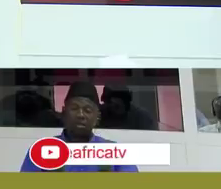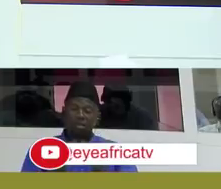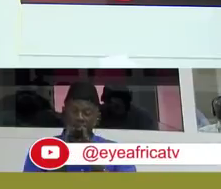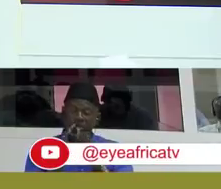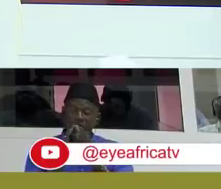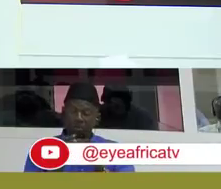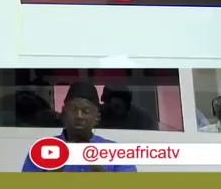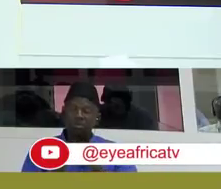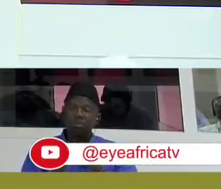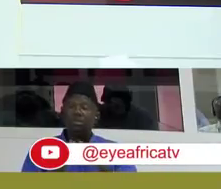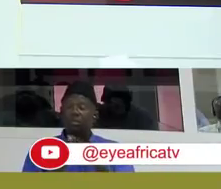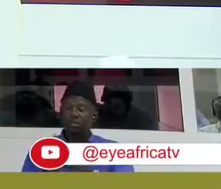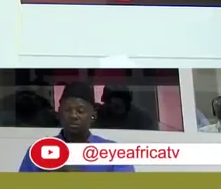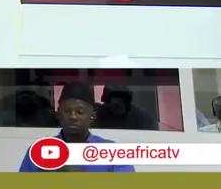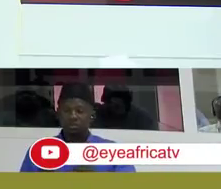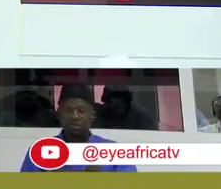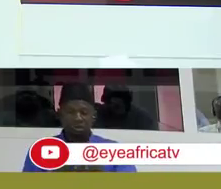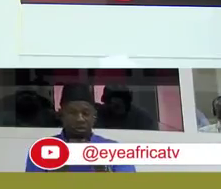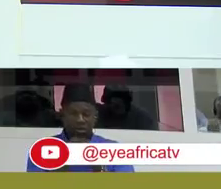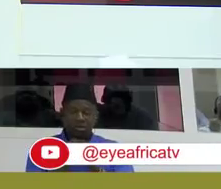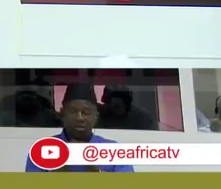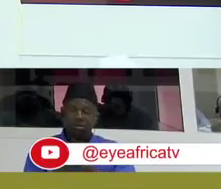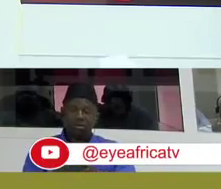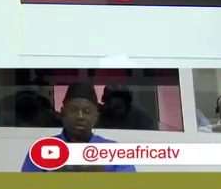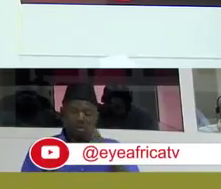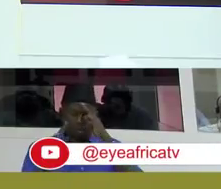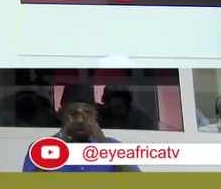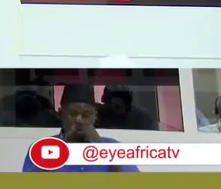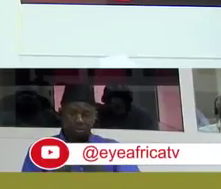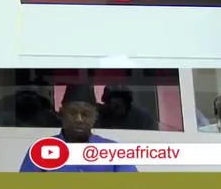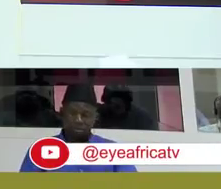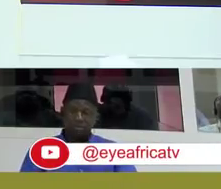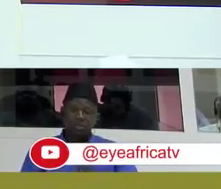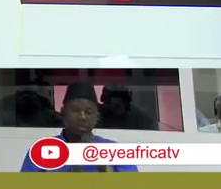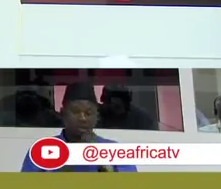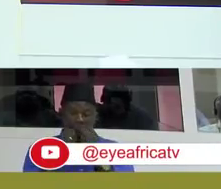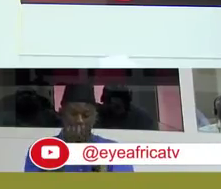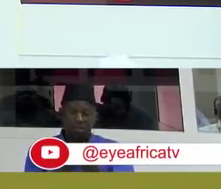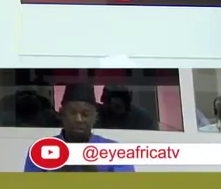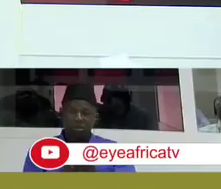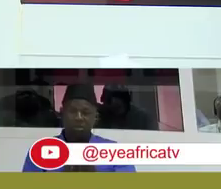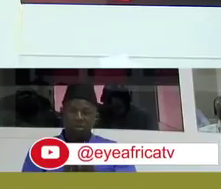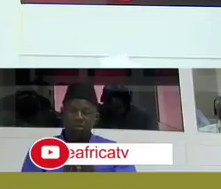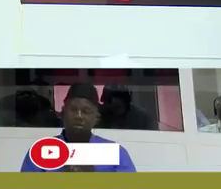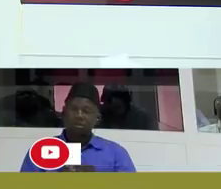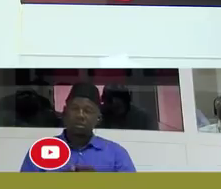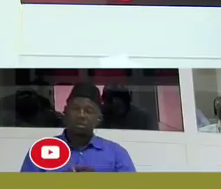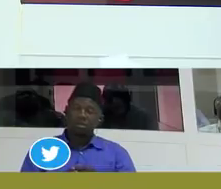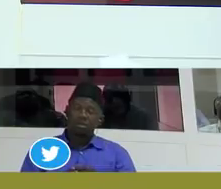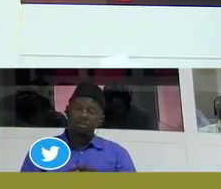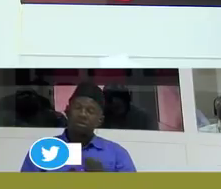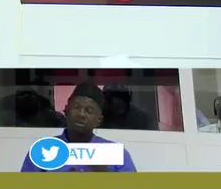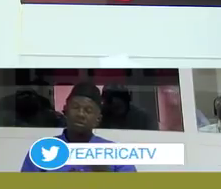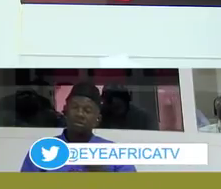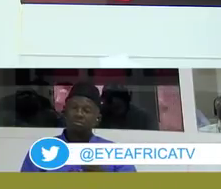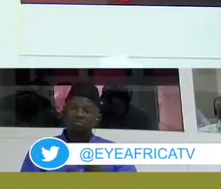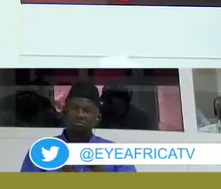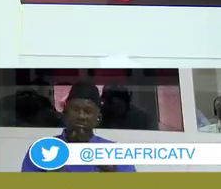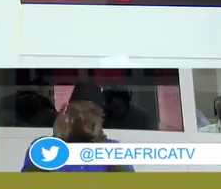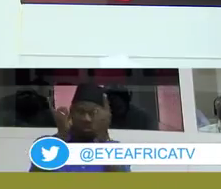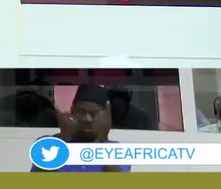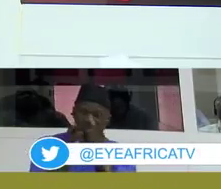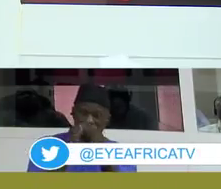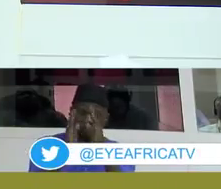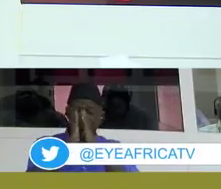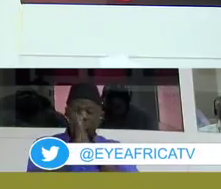and mutual respect. He said that idol worshiping would not be allowed